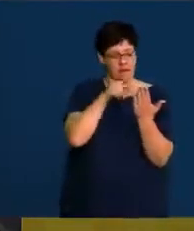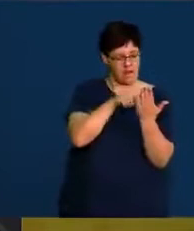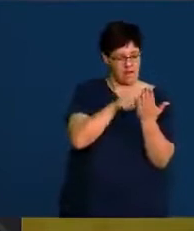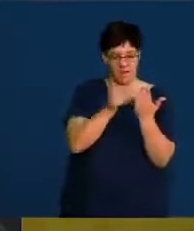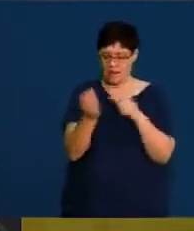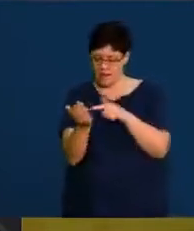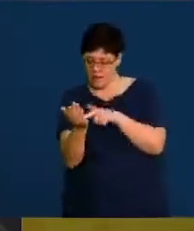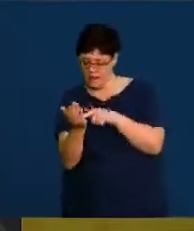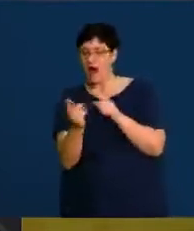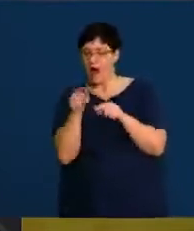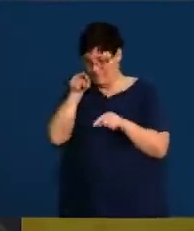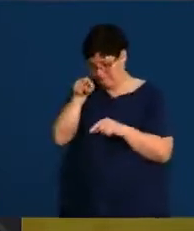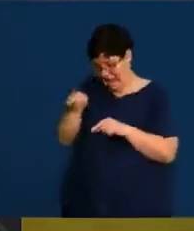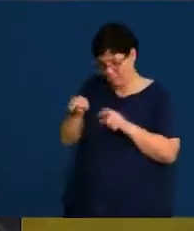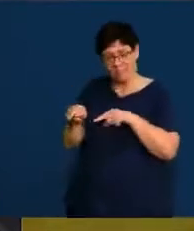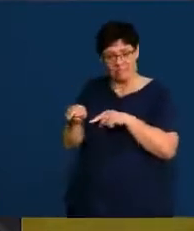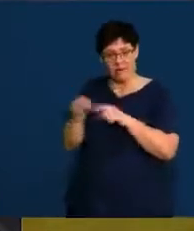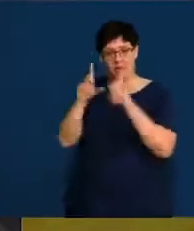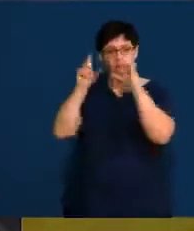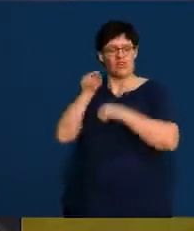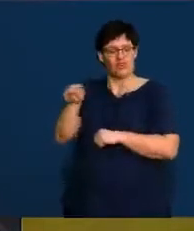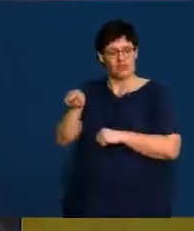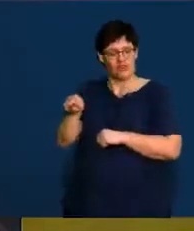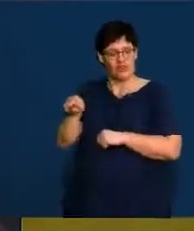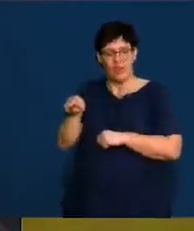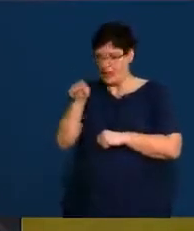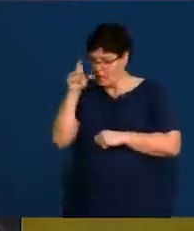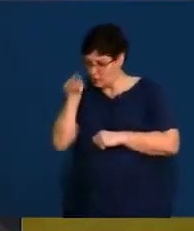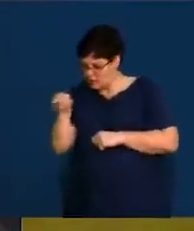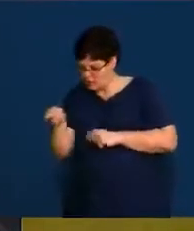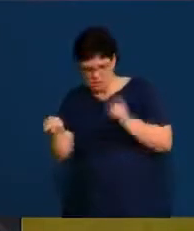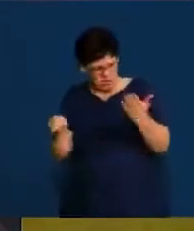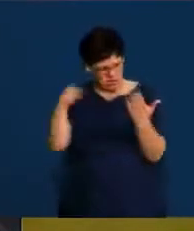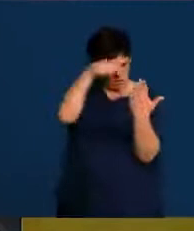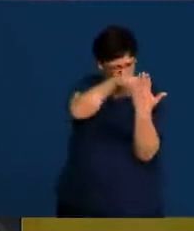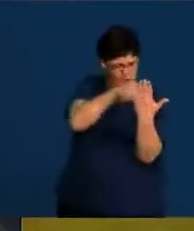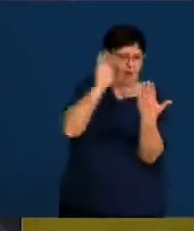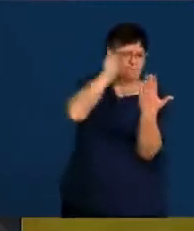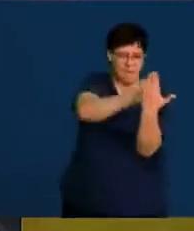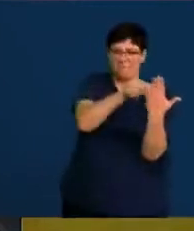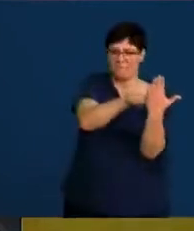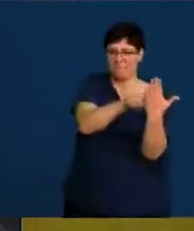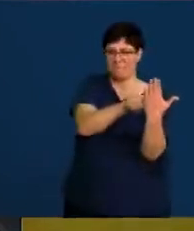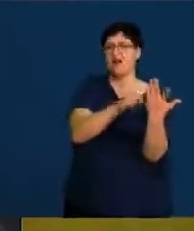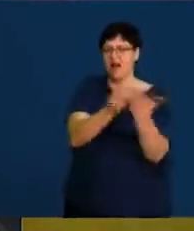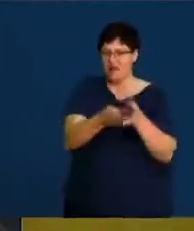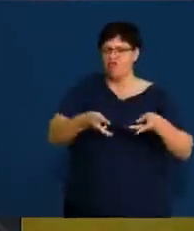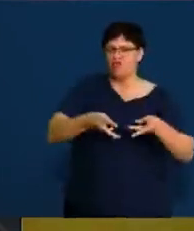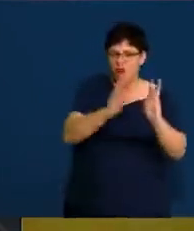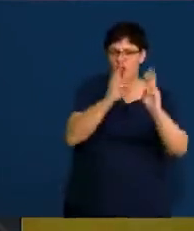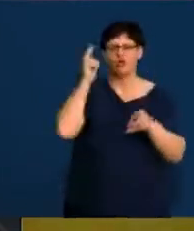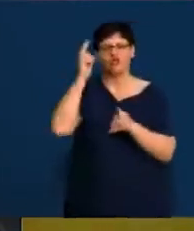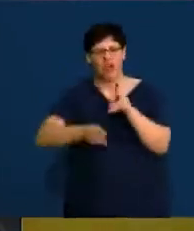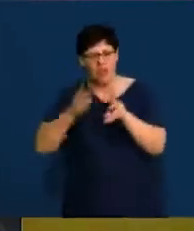the position of where the photograph is on the map, simply by aligning features like roads and